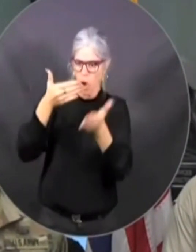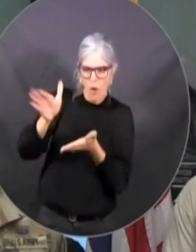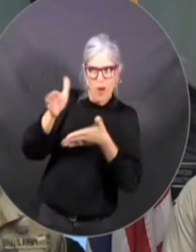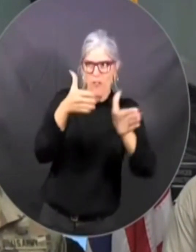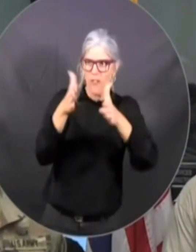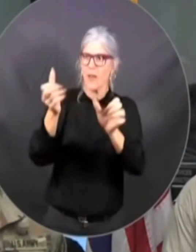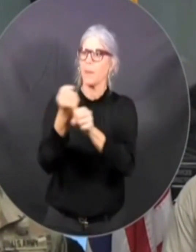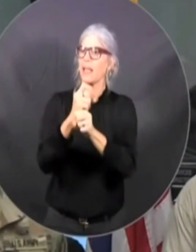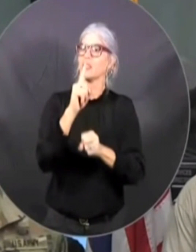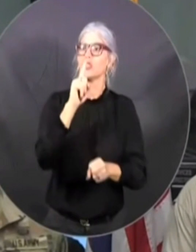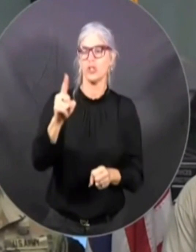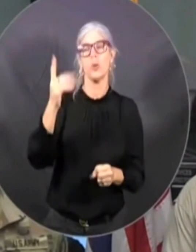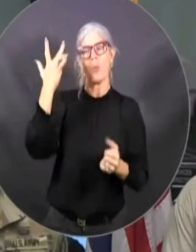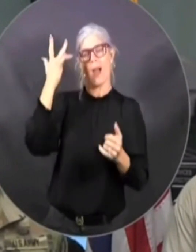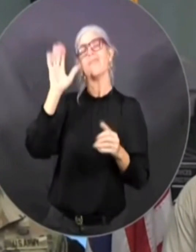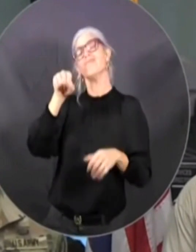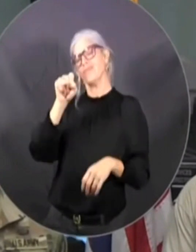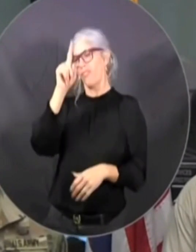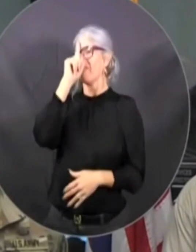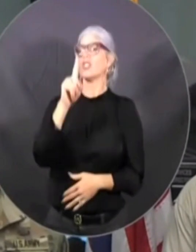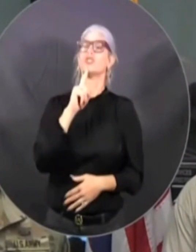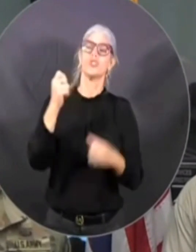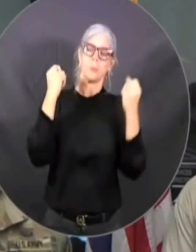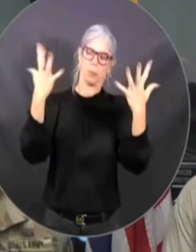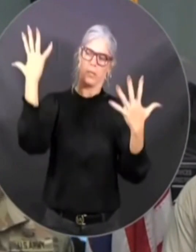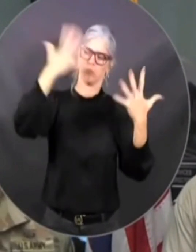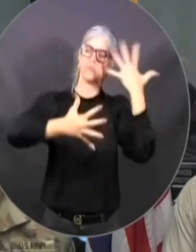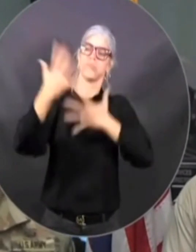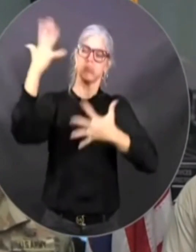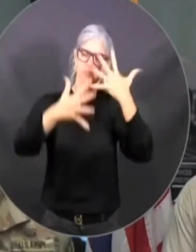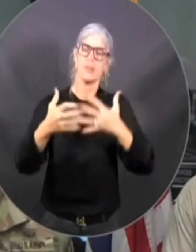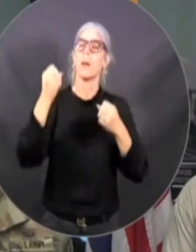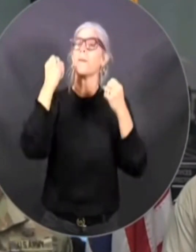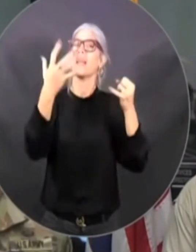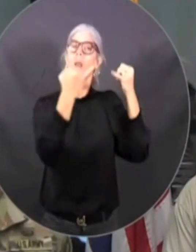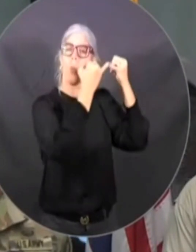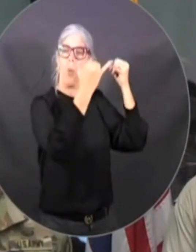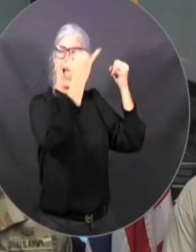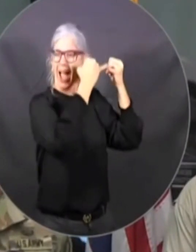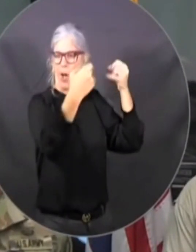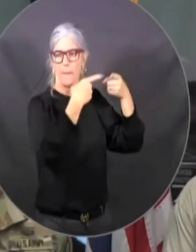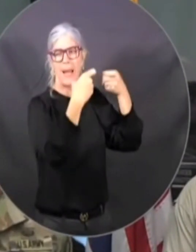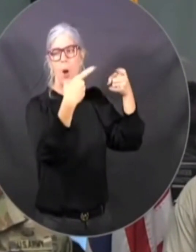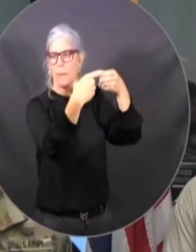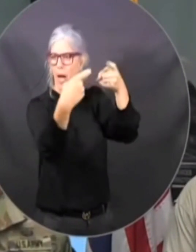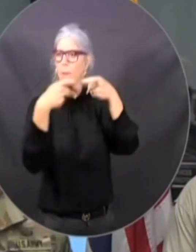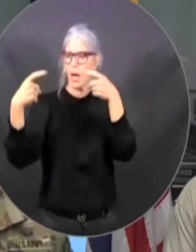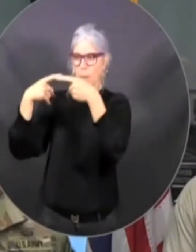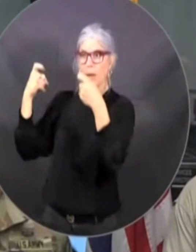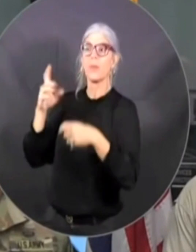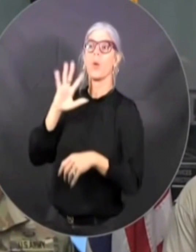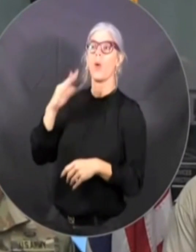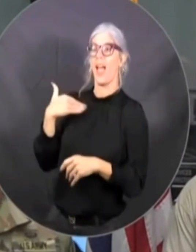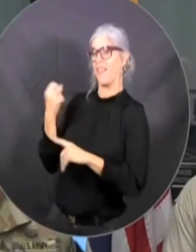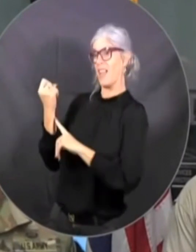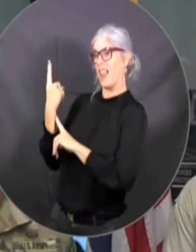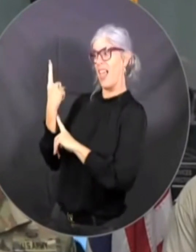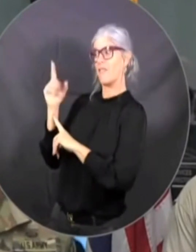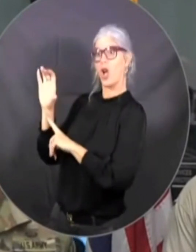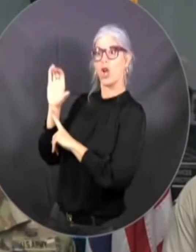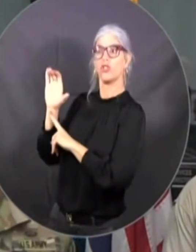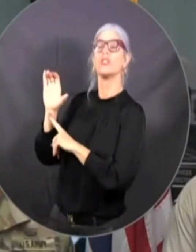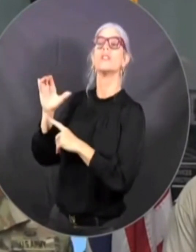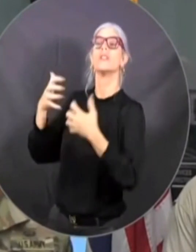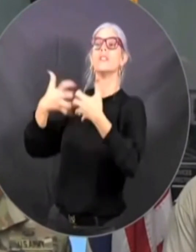areas. They are turning it on, but I feel like electricity and water is just not very safe, can cause